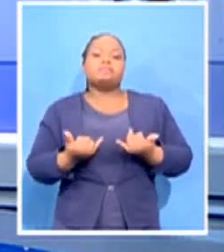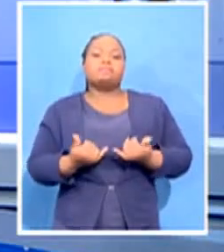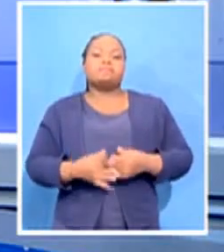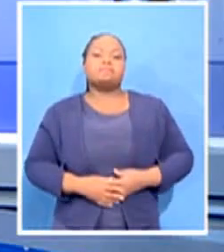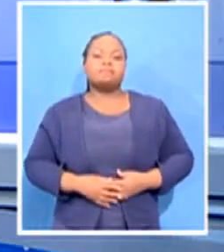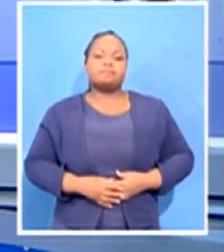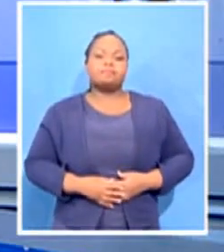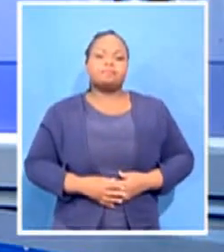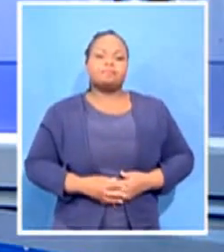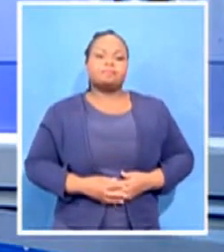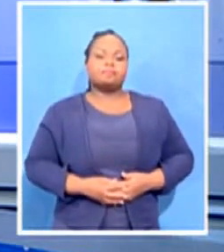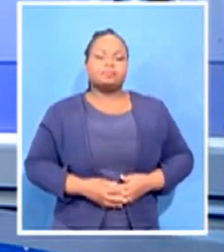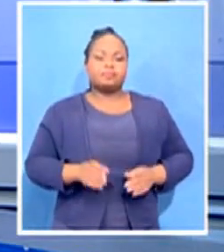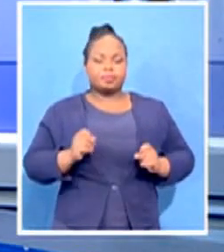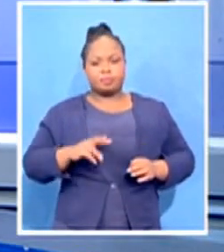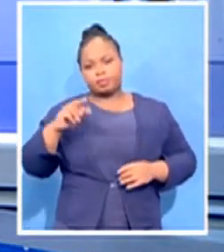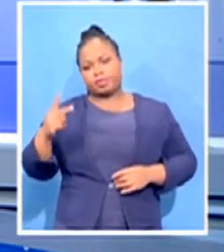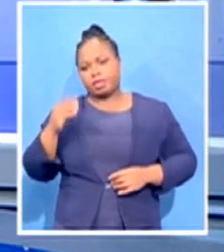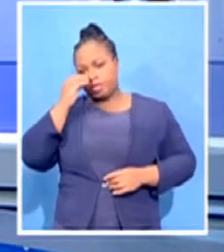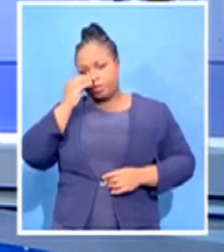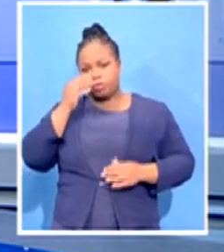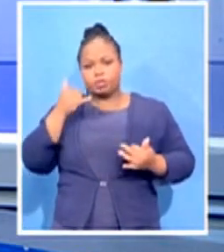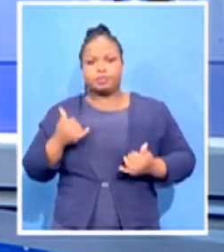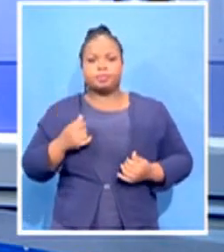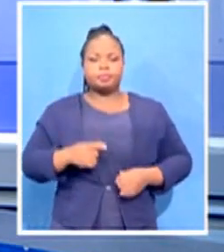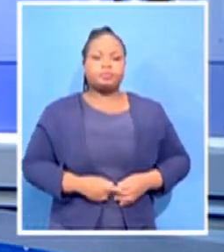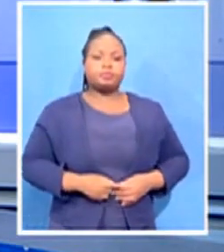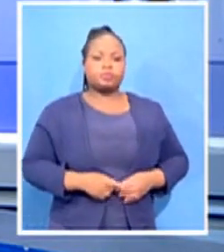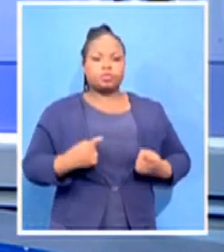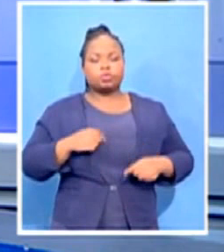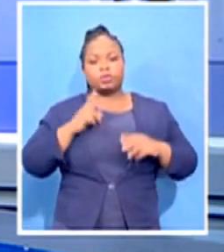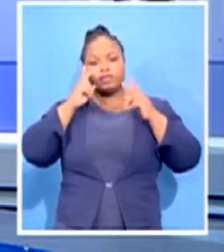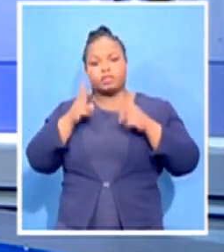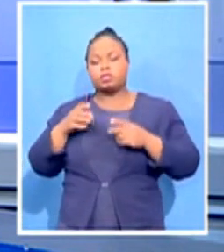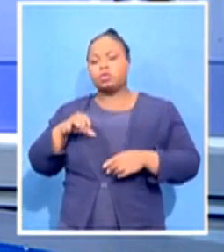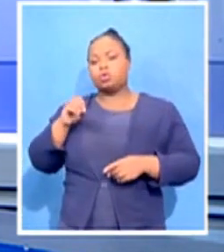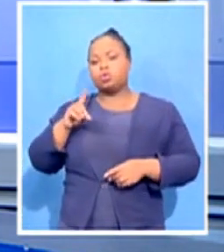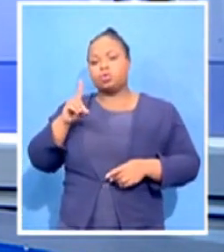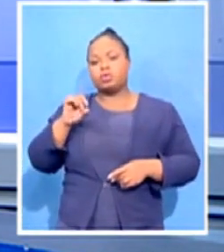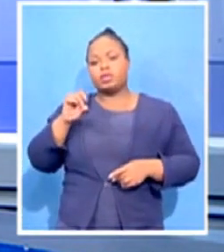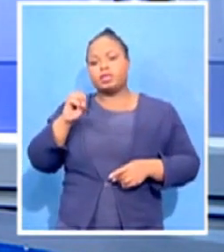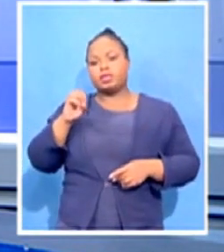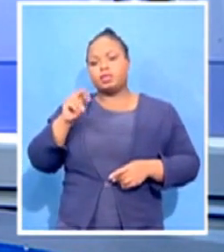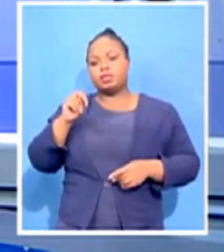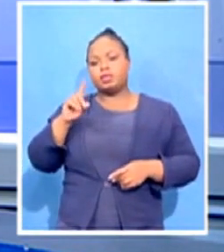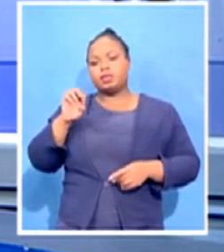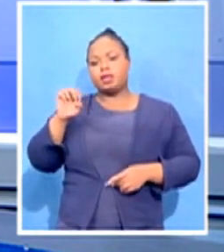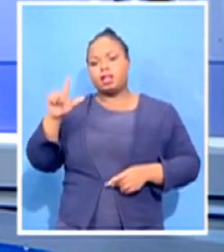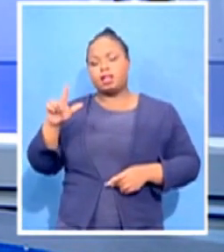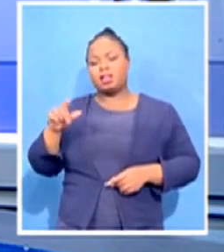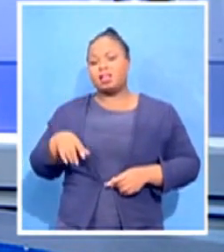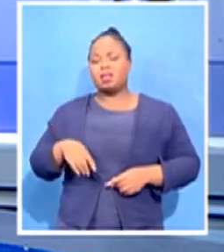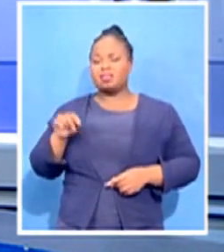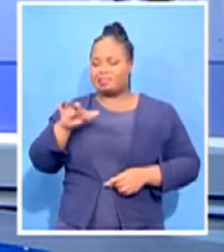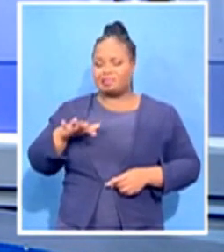We visit Odendalsris, where several housing projects were abandoned. It is one of the areas in the Free State where